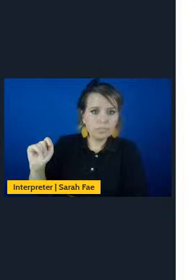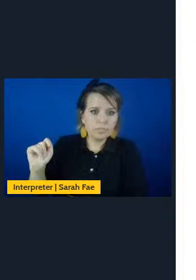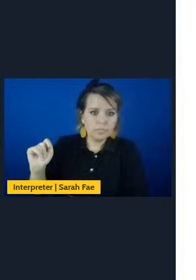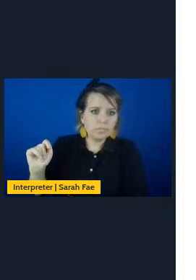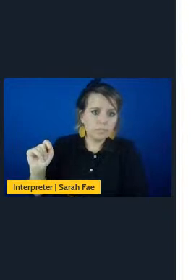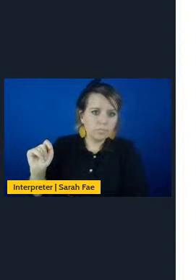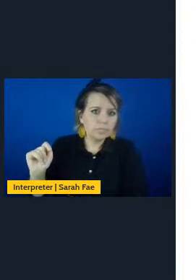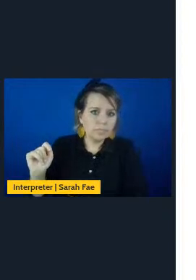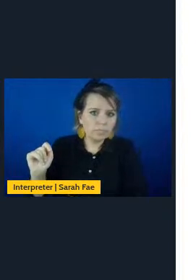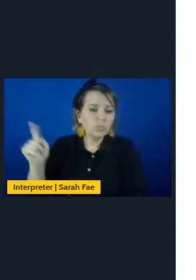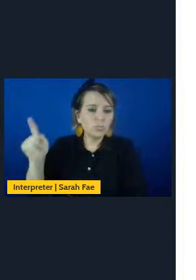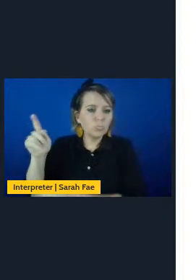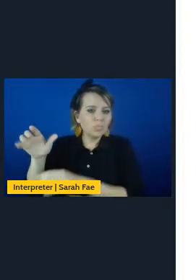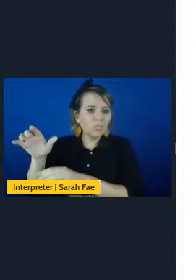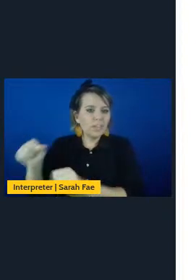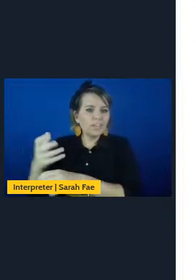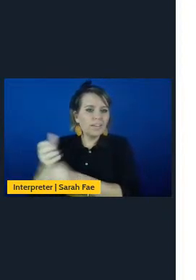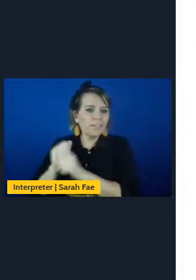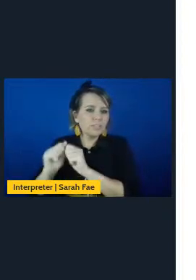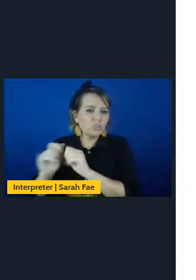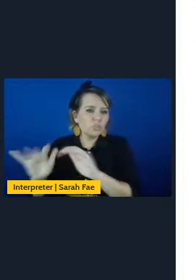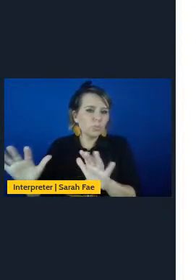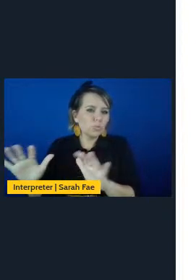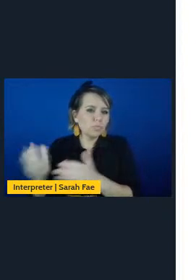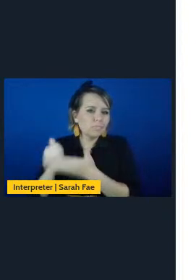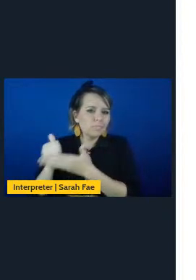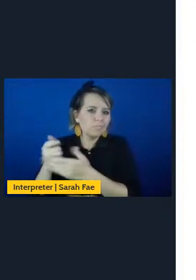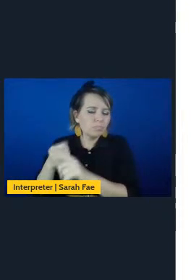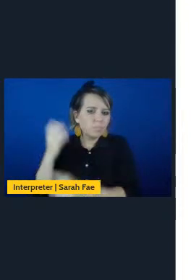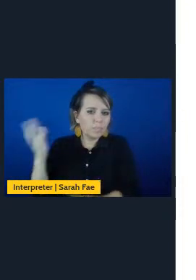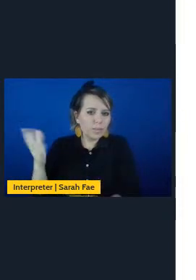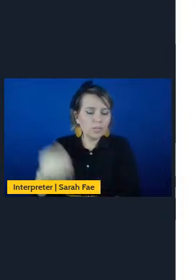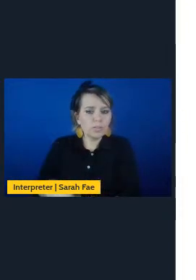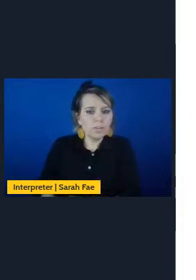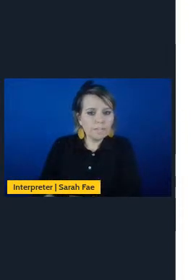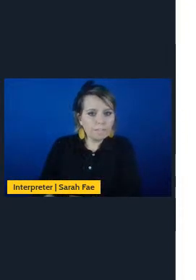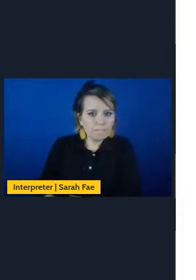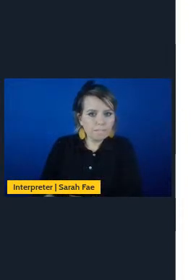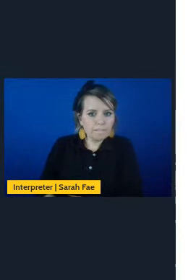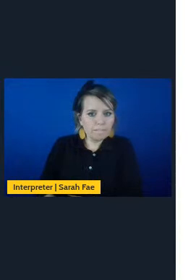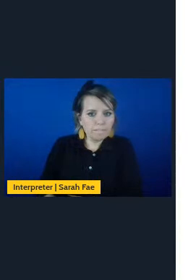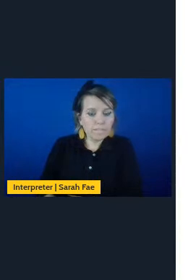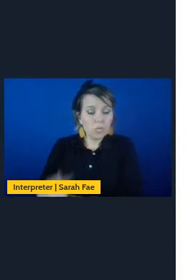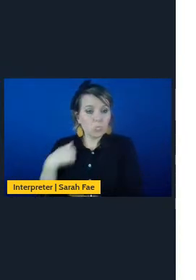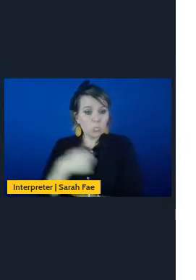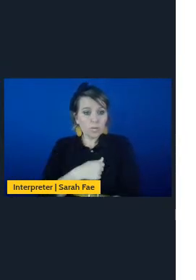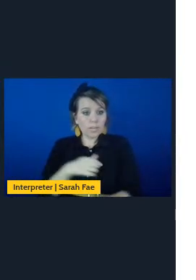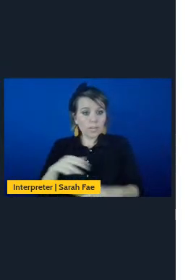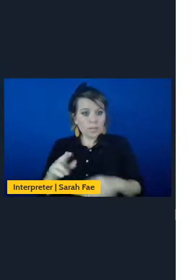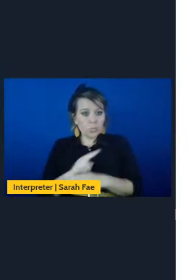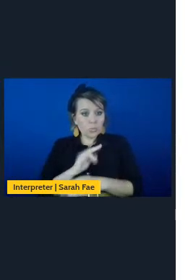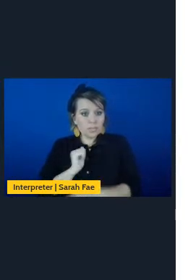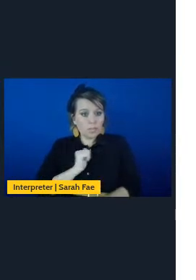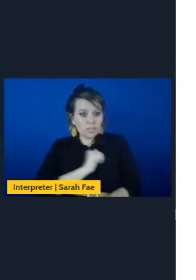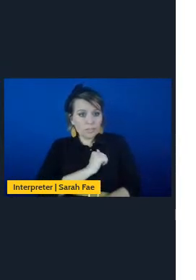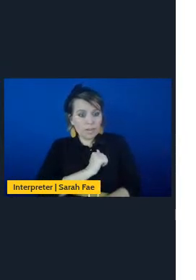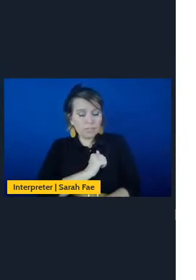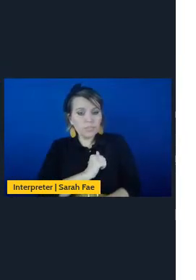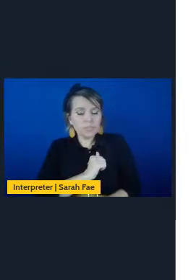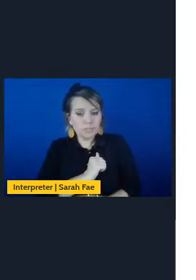commit. And by doing the mirroring ourselves, we solve the